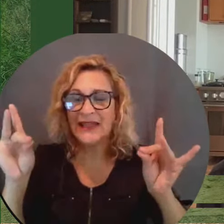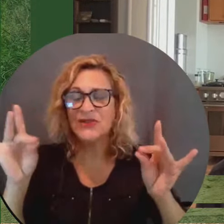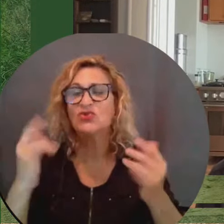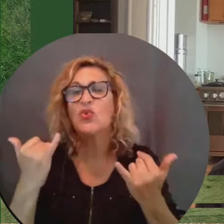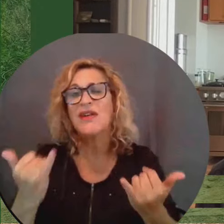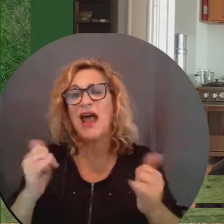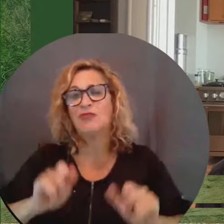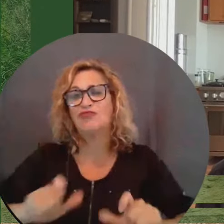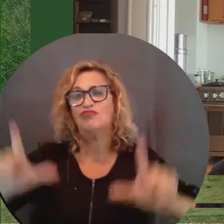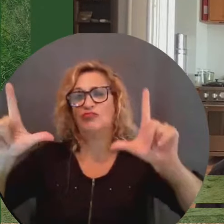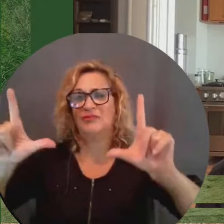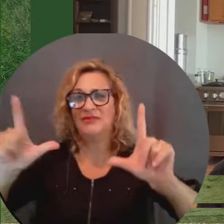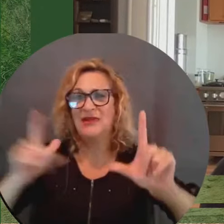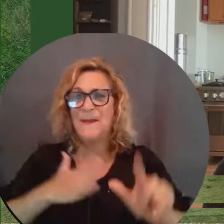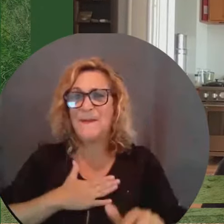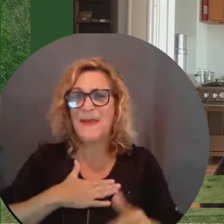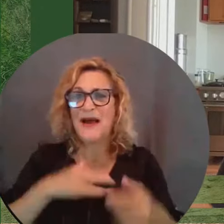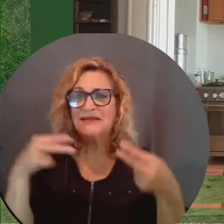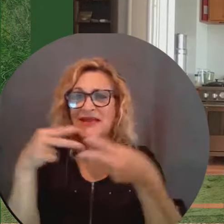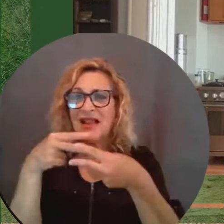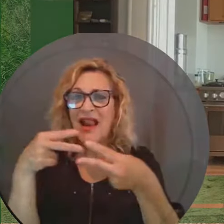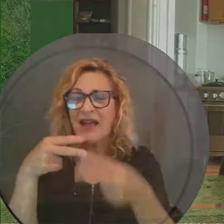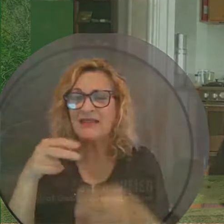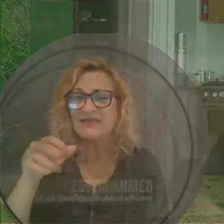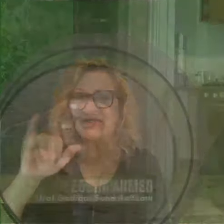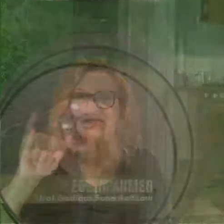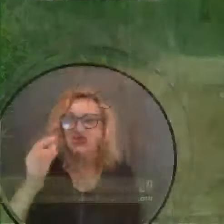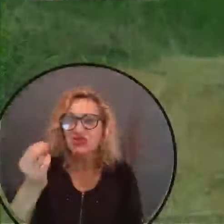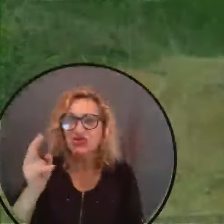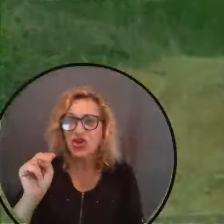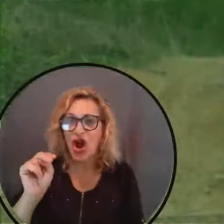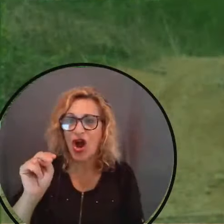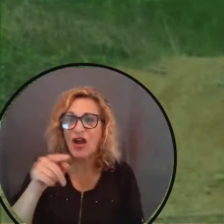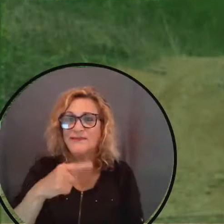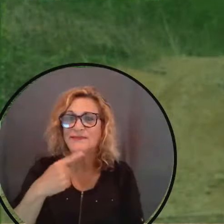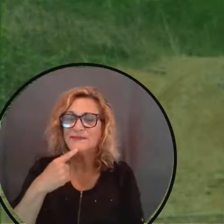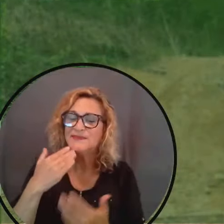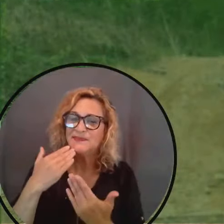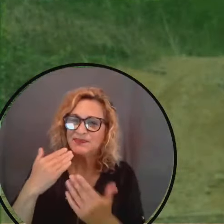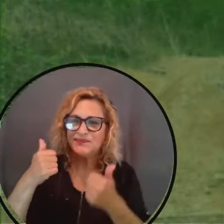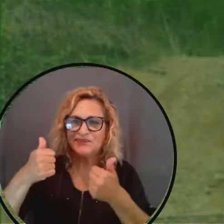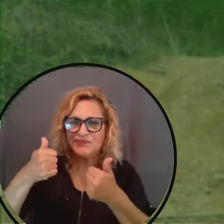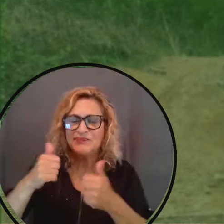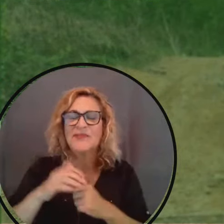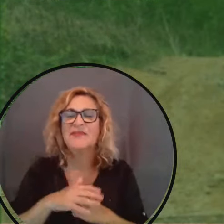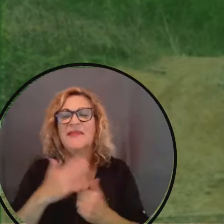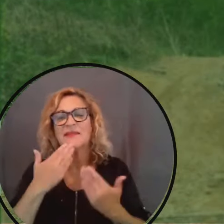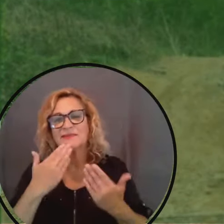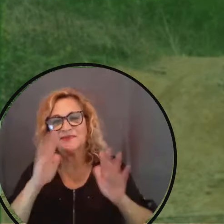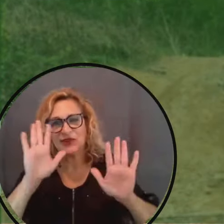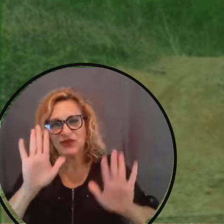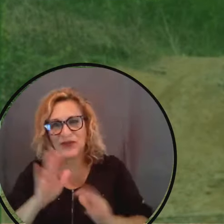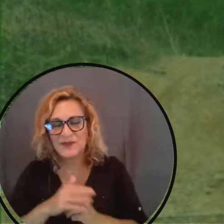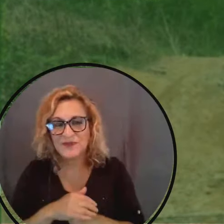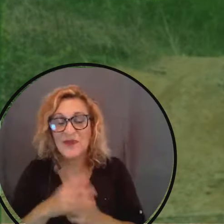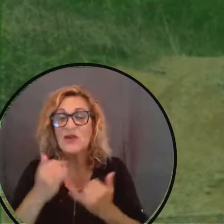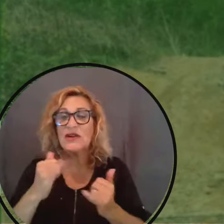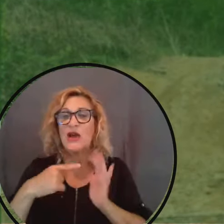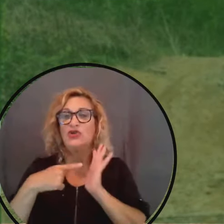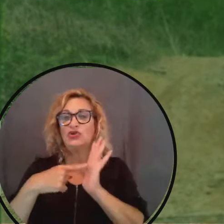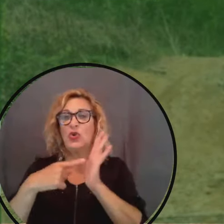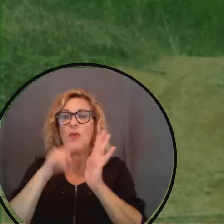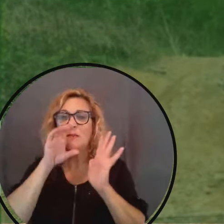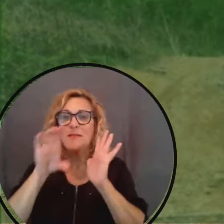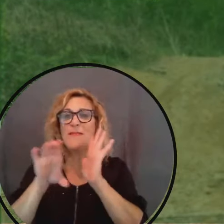Thanks. I thought I would just start us off with a couple images that kind of speak to the power of mutual